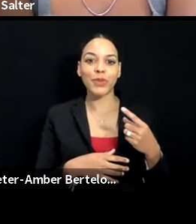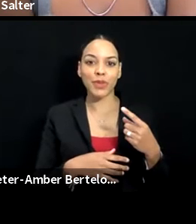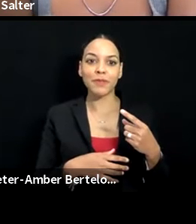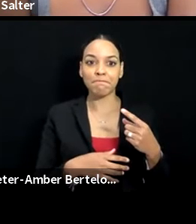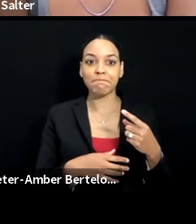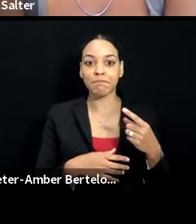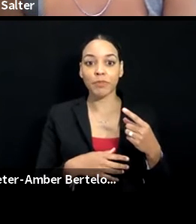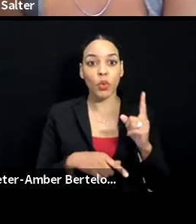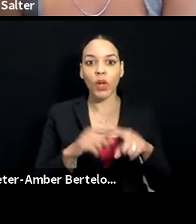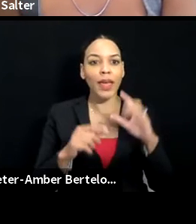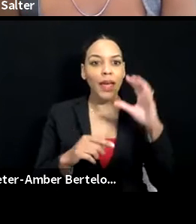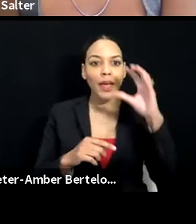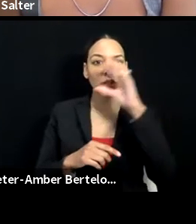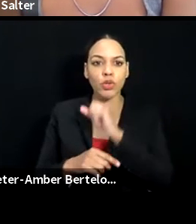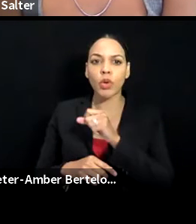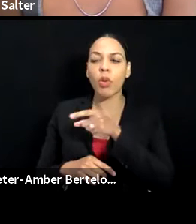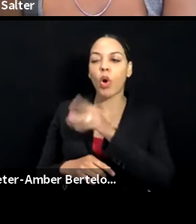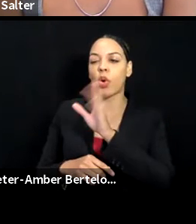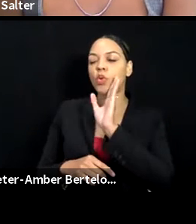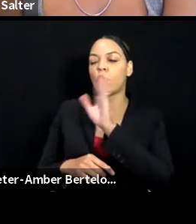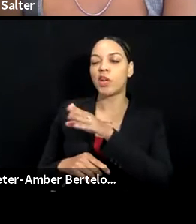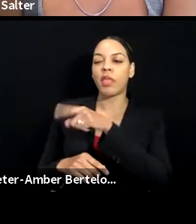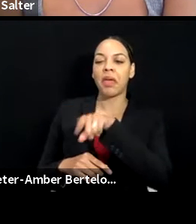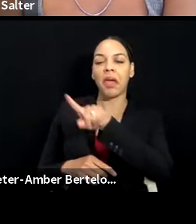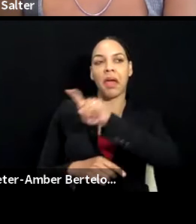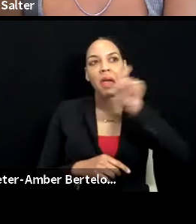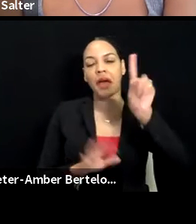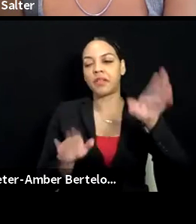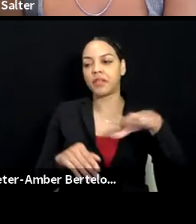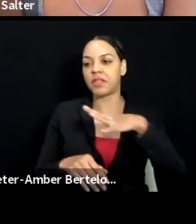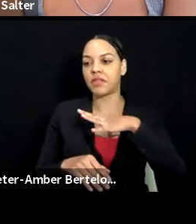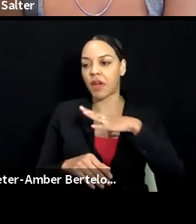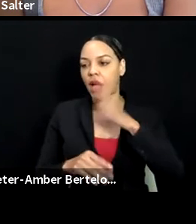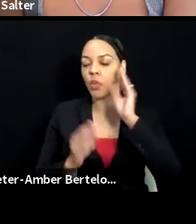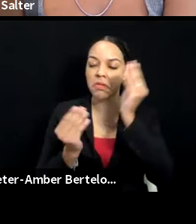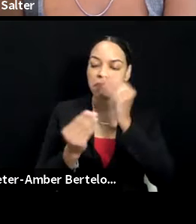that others are going to carry the message for us. It's up to all of us.